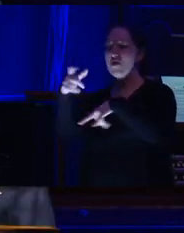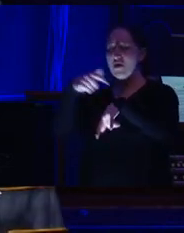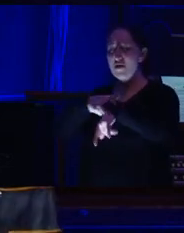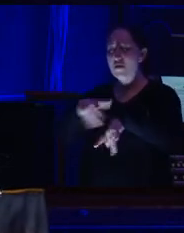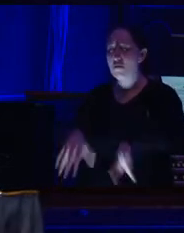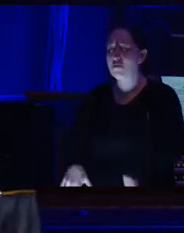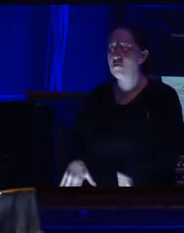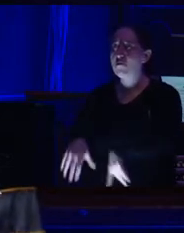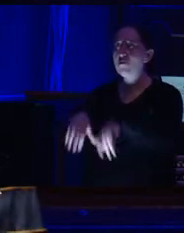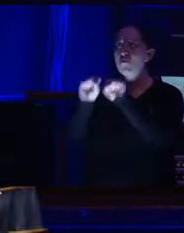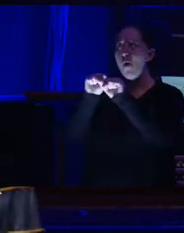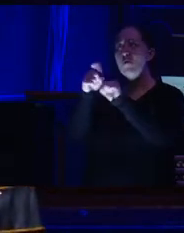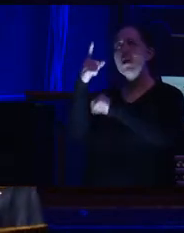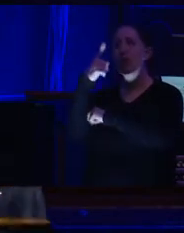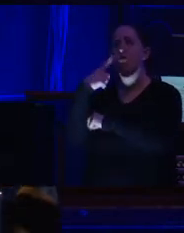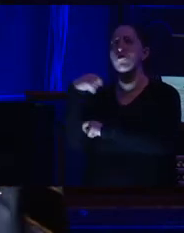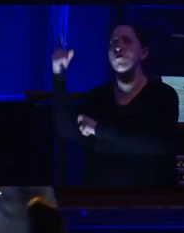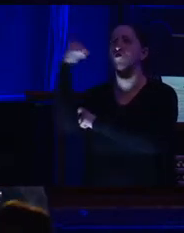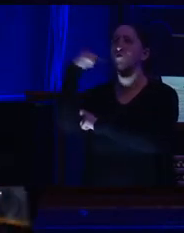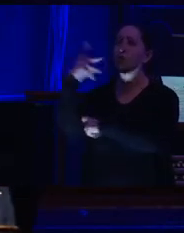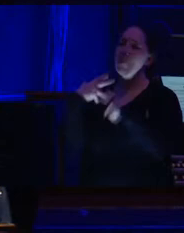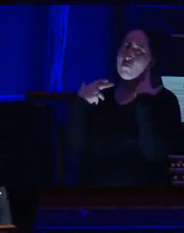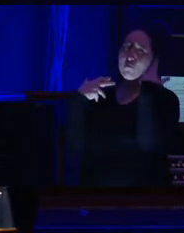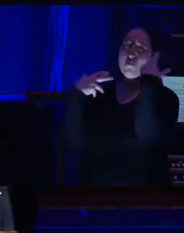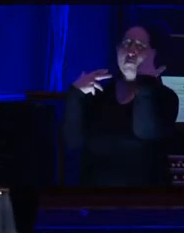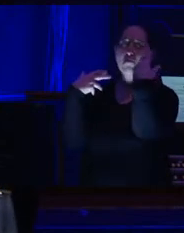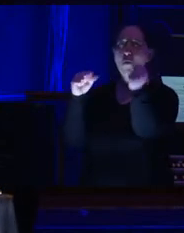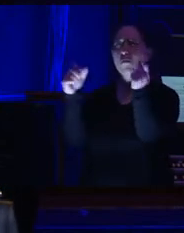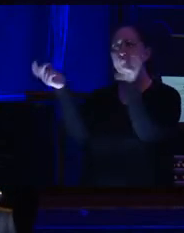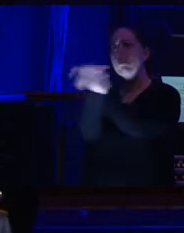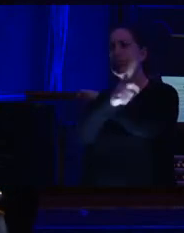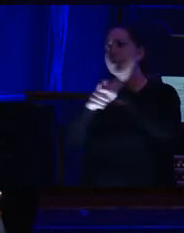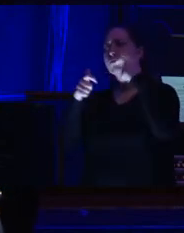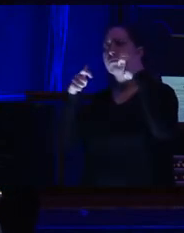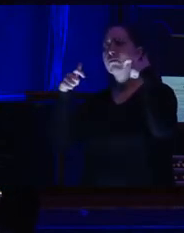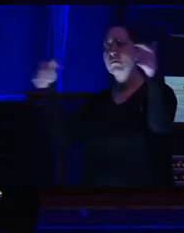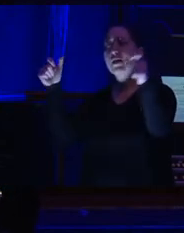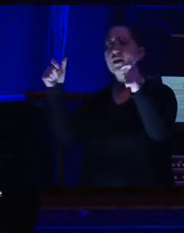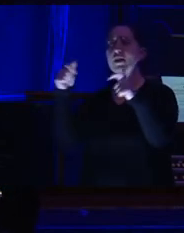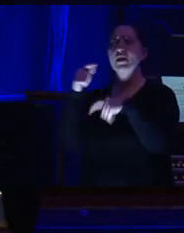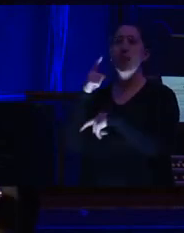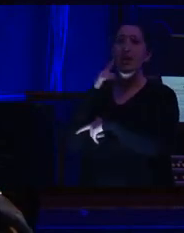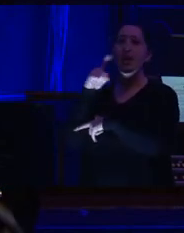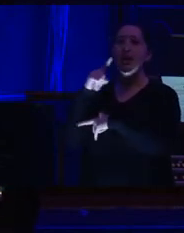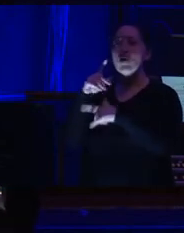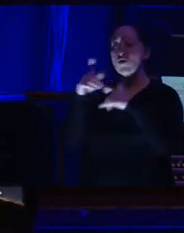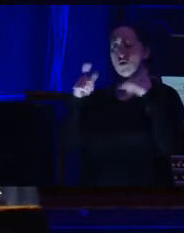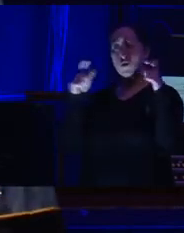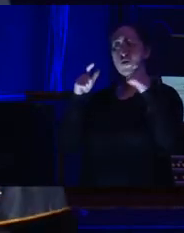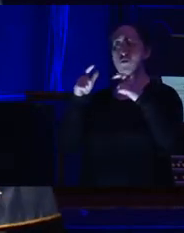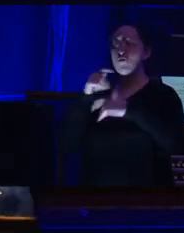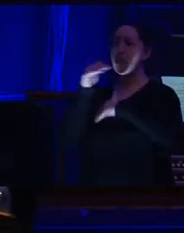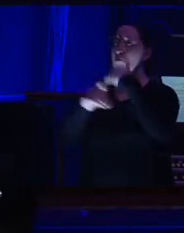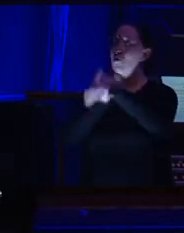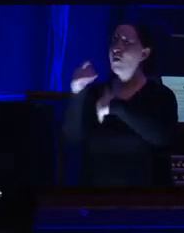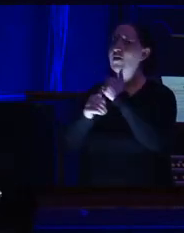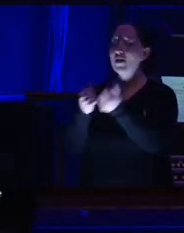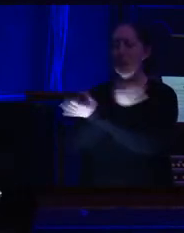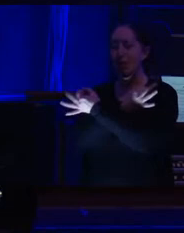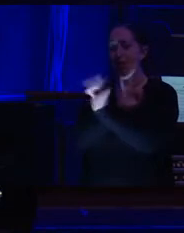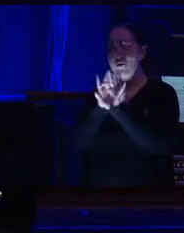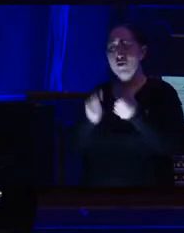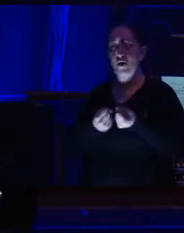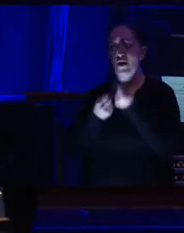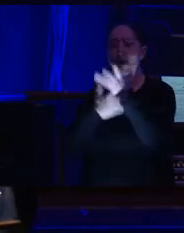to dream bold dreams. So let us begin today and continue that process. Let us set free our full power